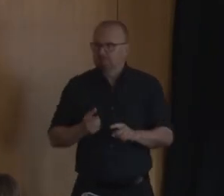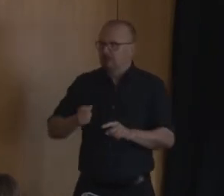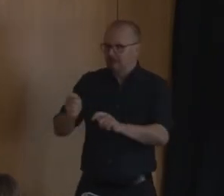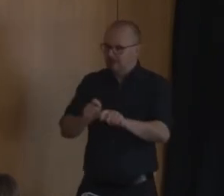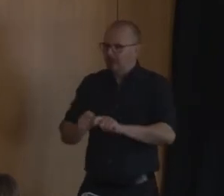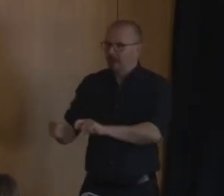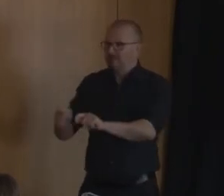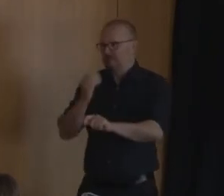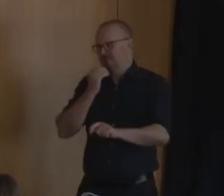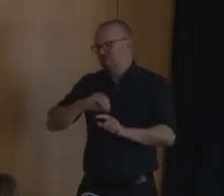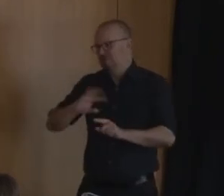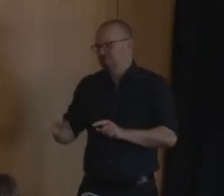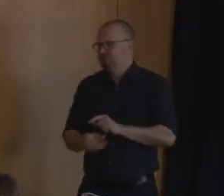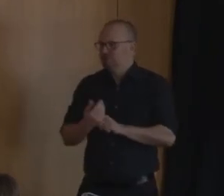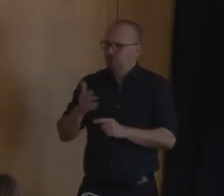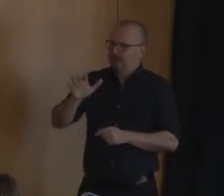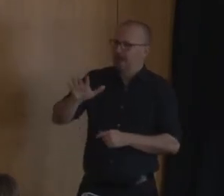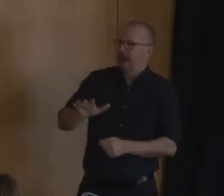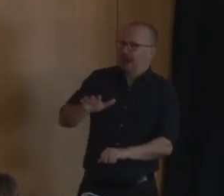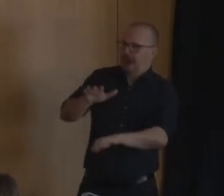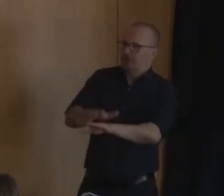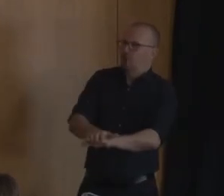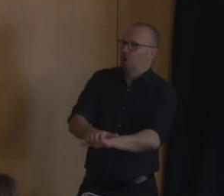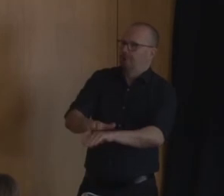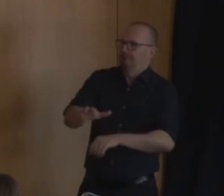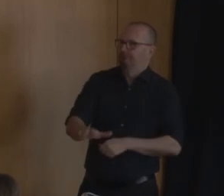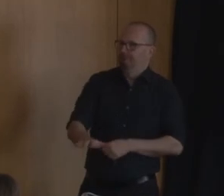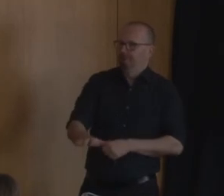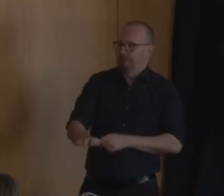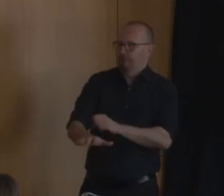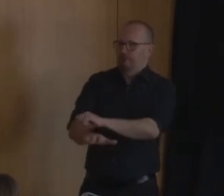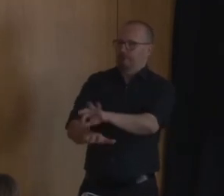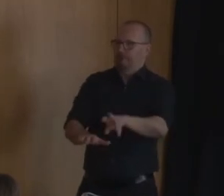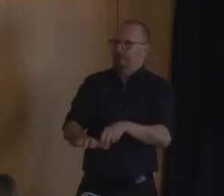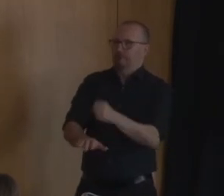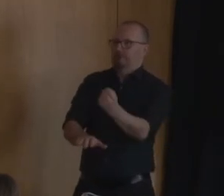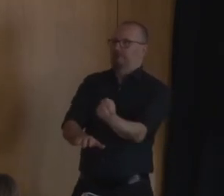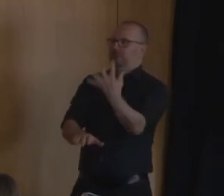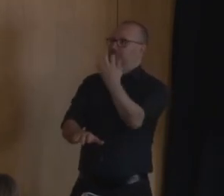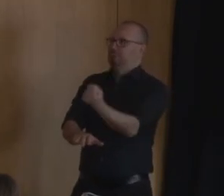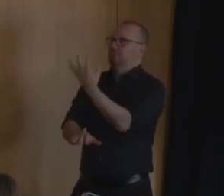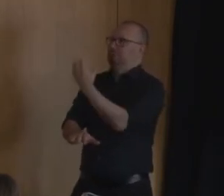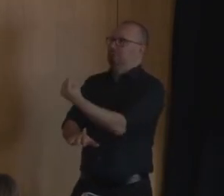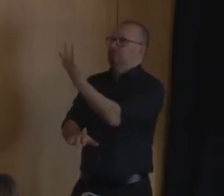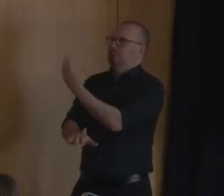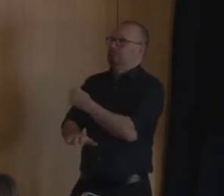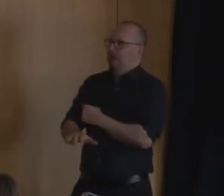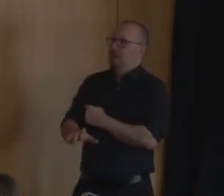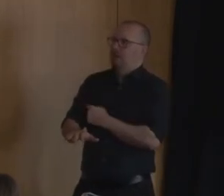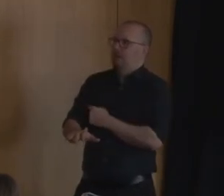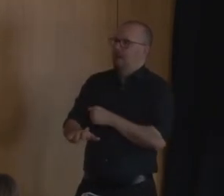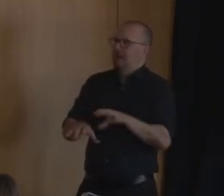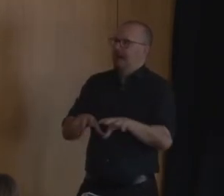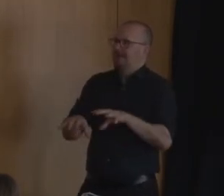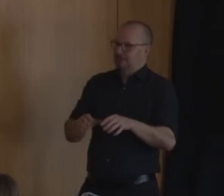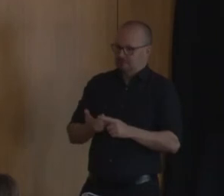interface to activate the Māori. It appears in the form of wildlife and energy on this very large screen above.